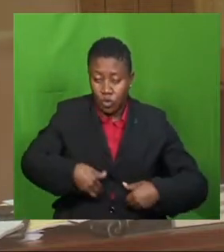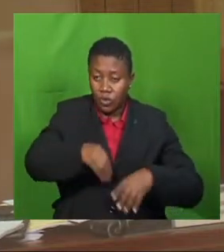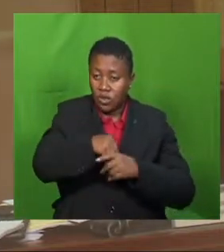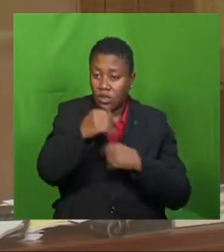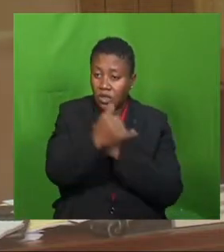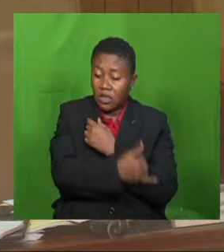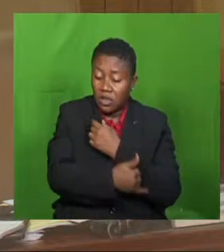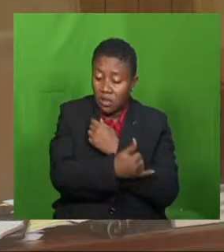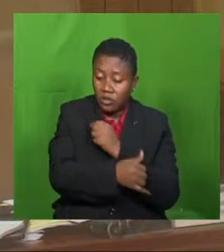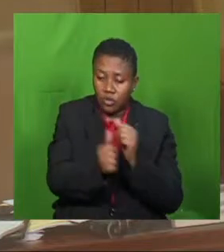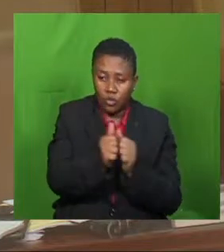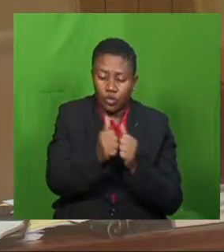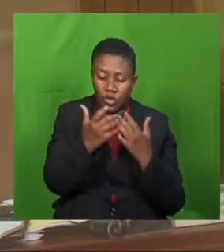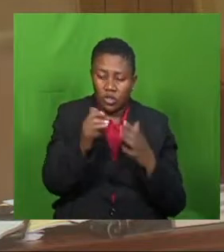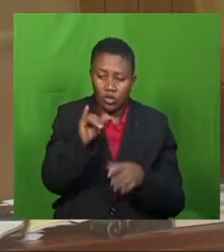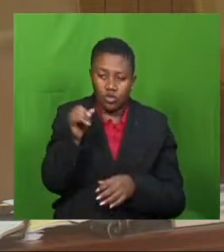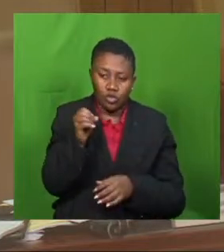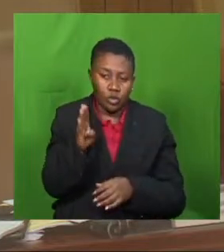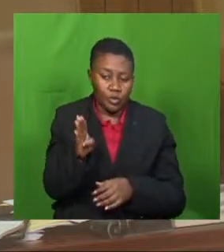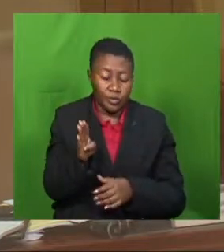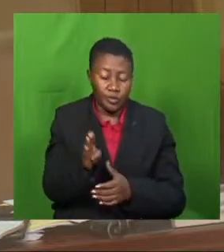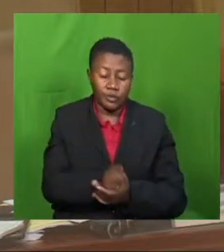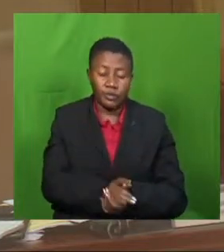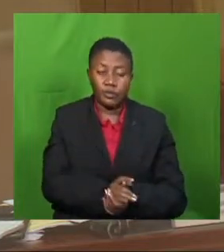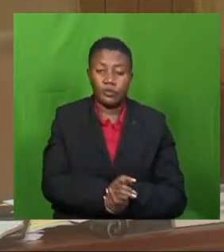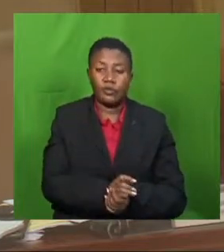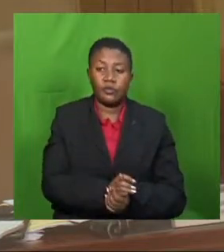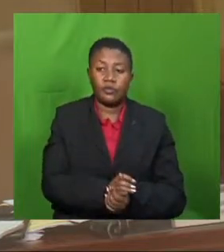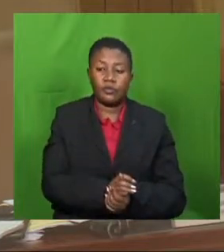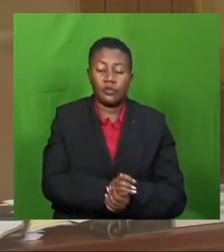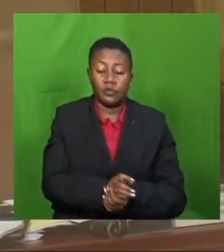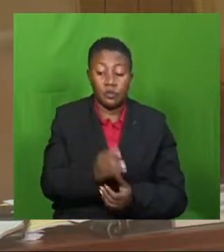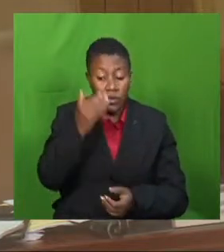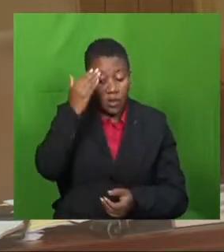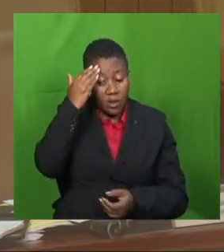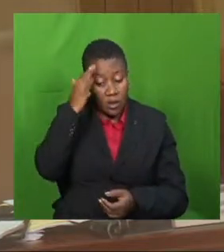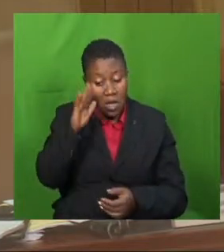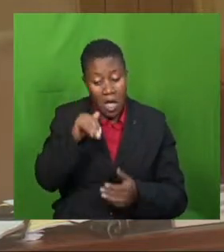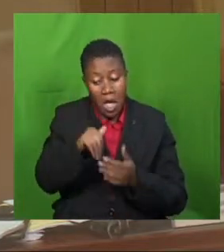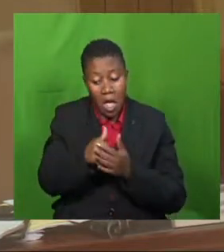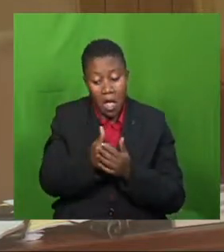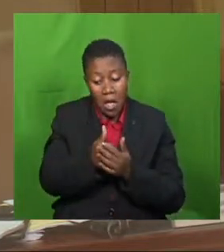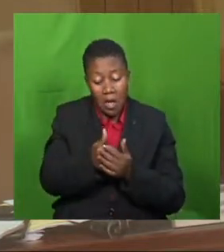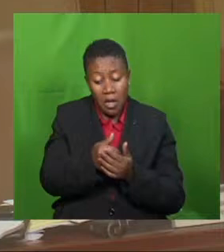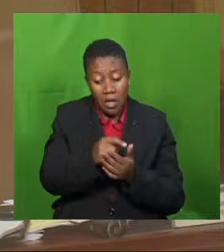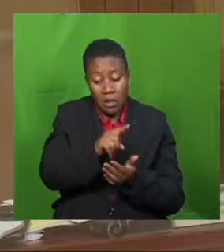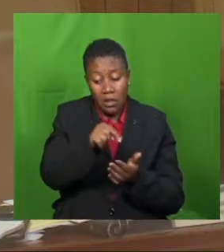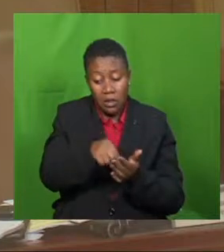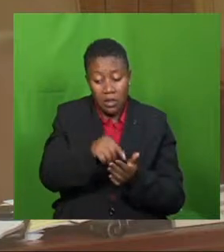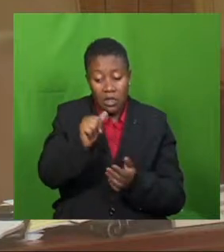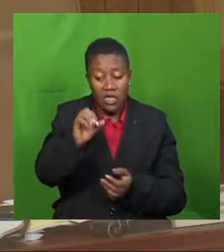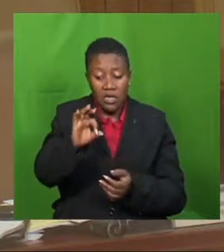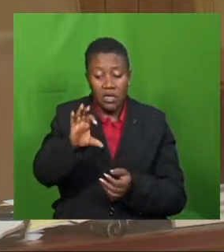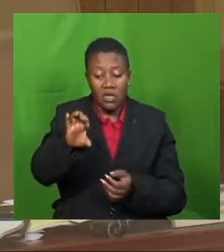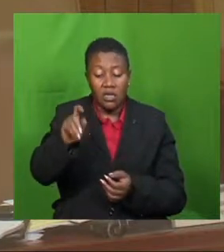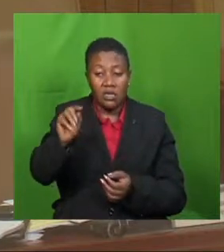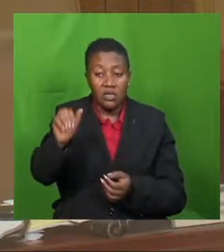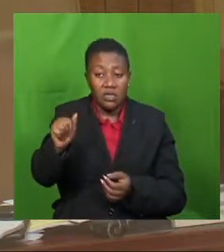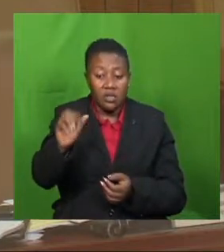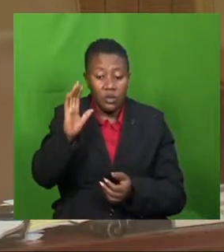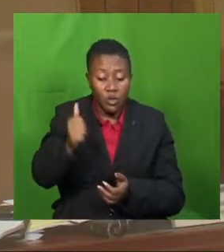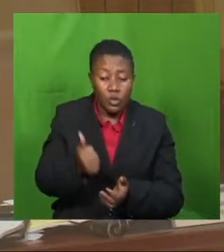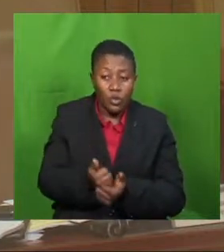Speaker, do we know how this after will help us in terms of lessening the impact